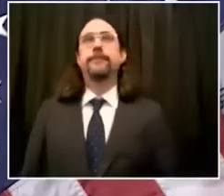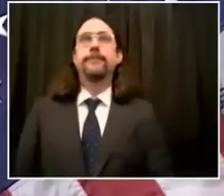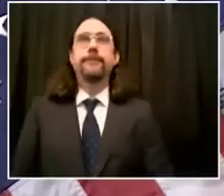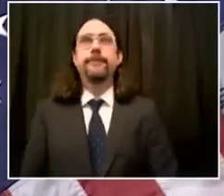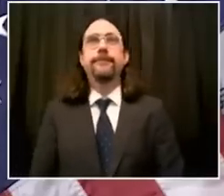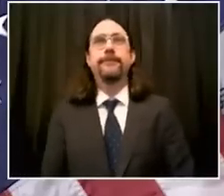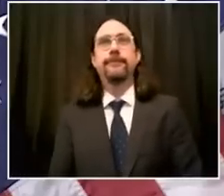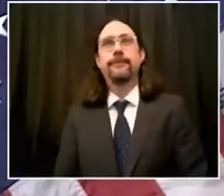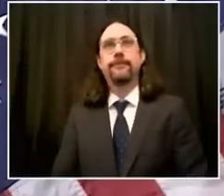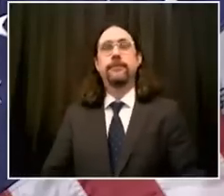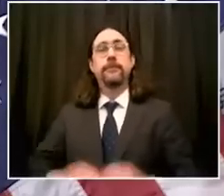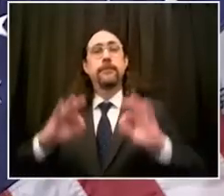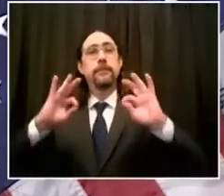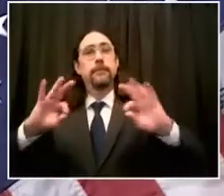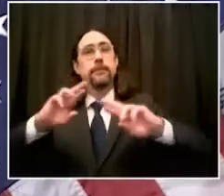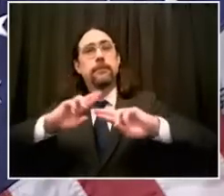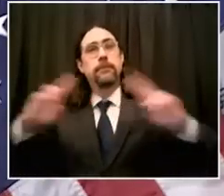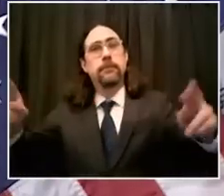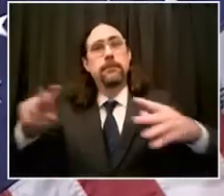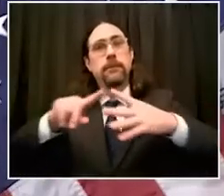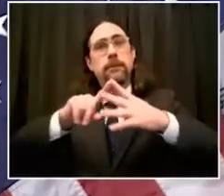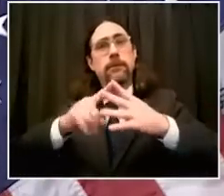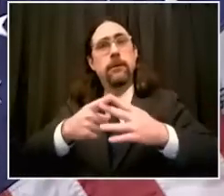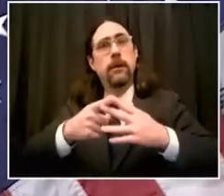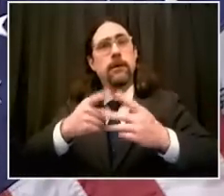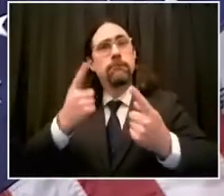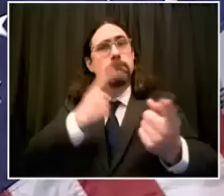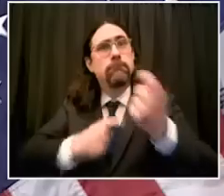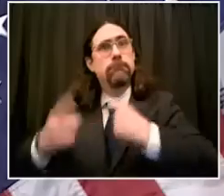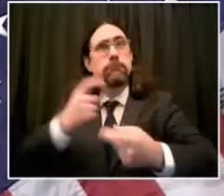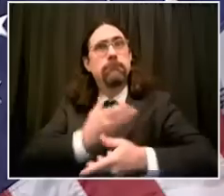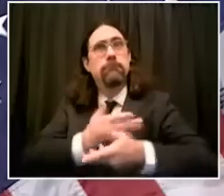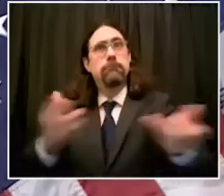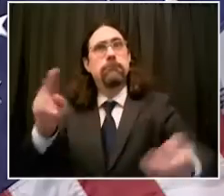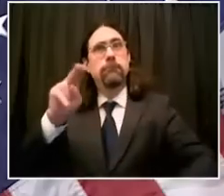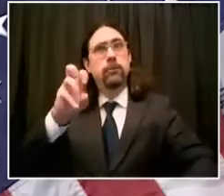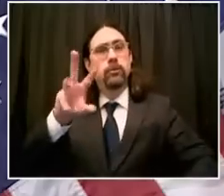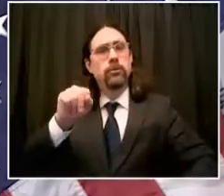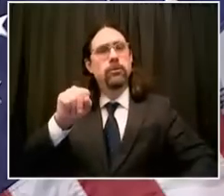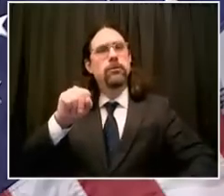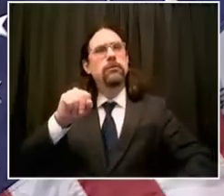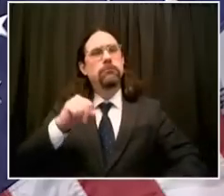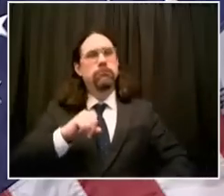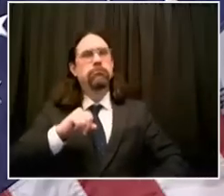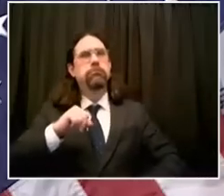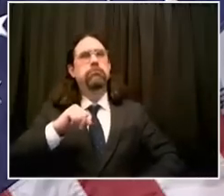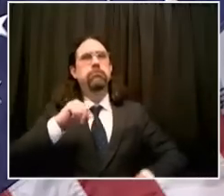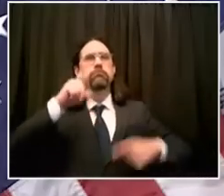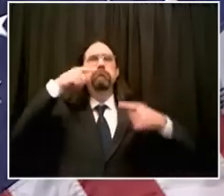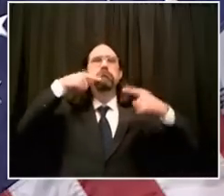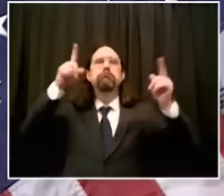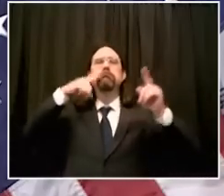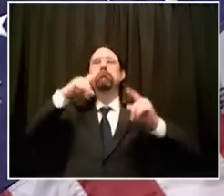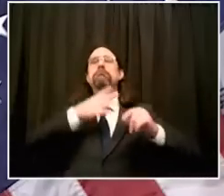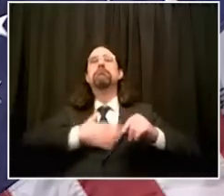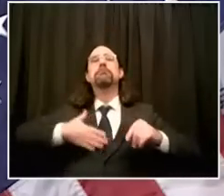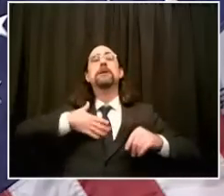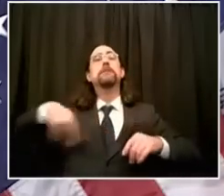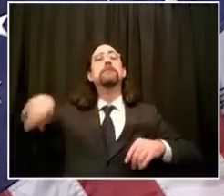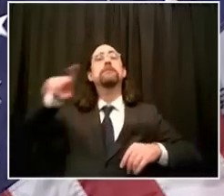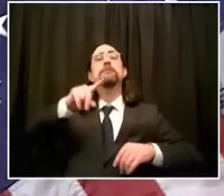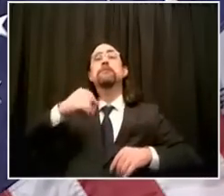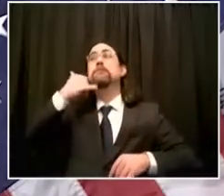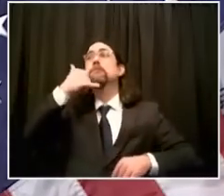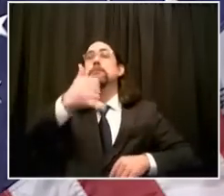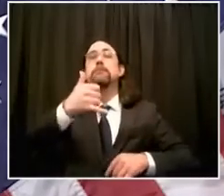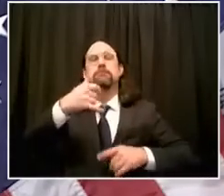outlet of each reporter. Hi all, just a reminder, we have President and CEO of Health and Hospitals, Dr.